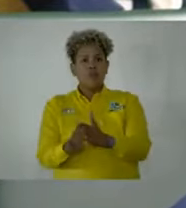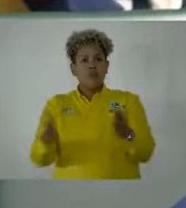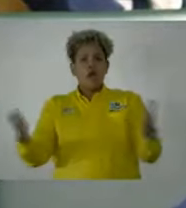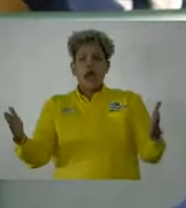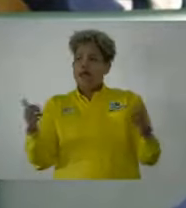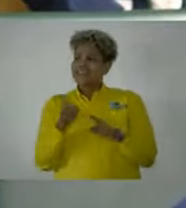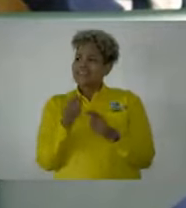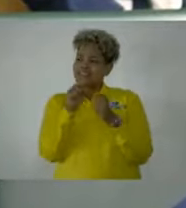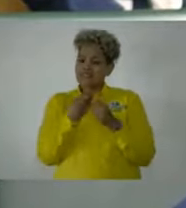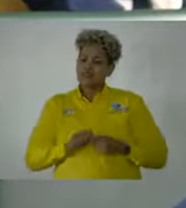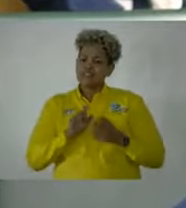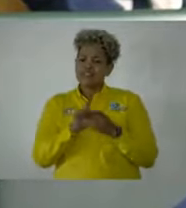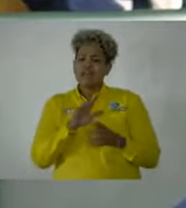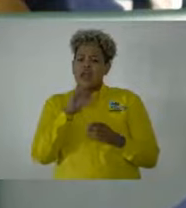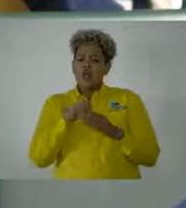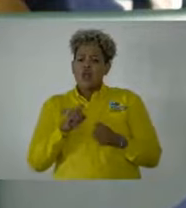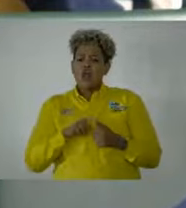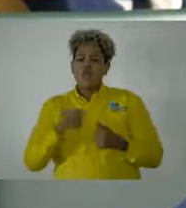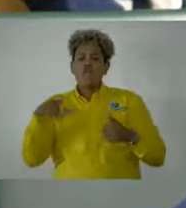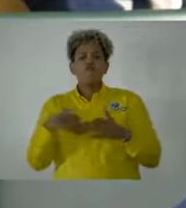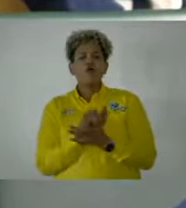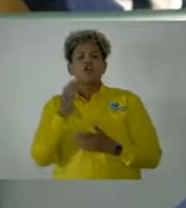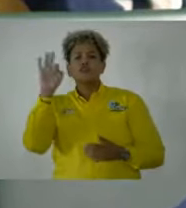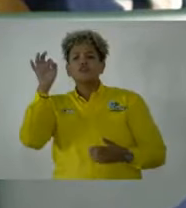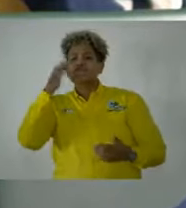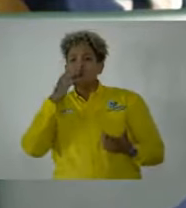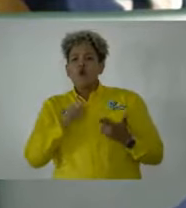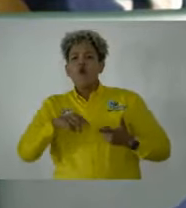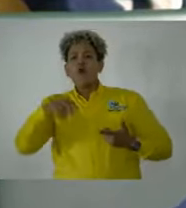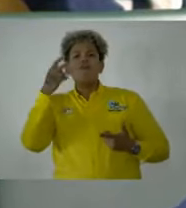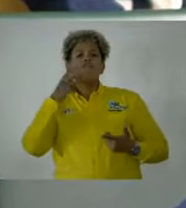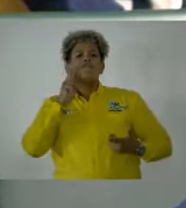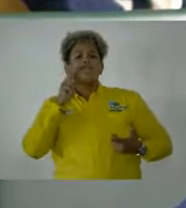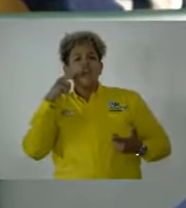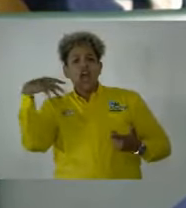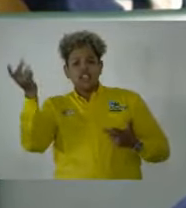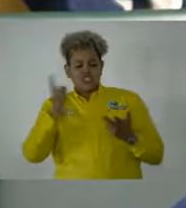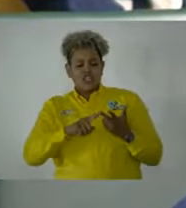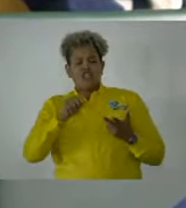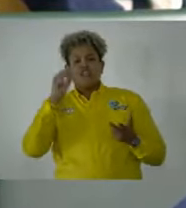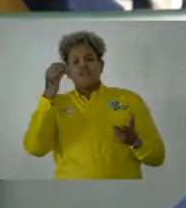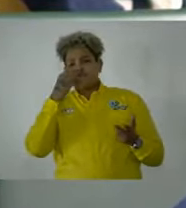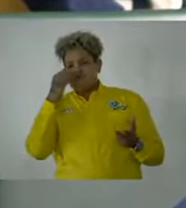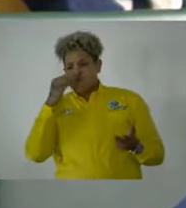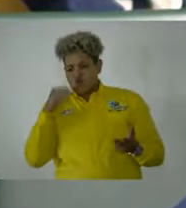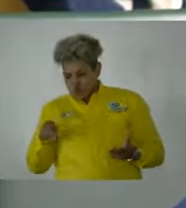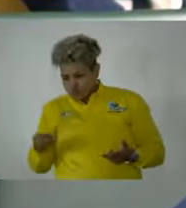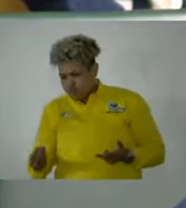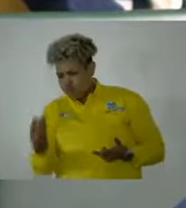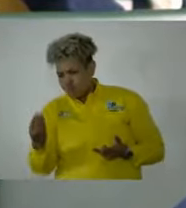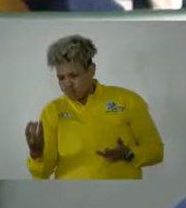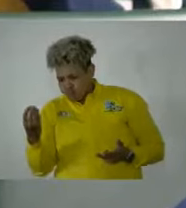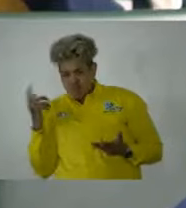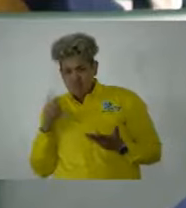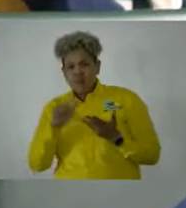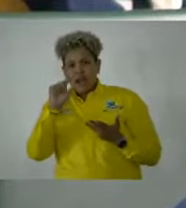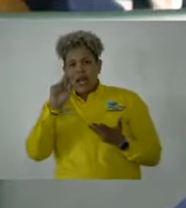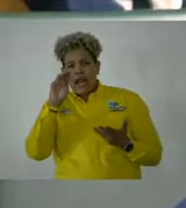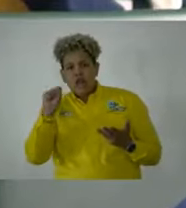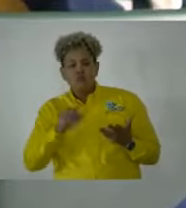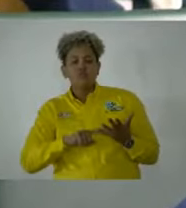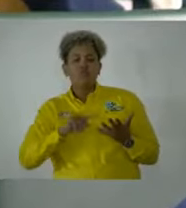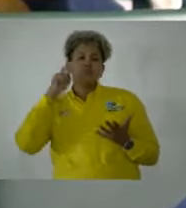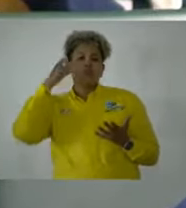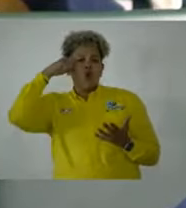and specifically includes fresh fruit, vegetables, ground provisions, legumes,